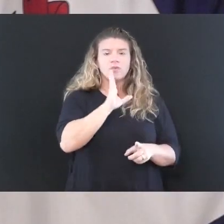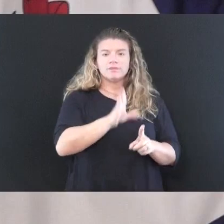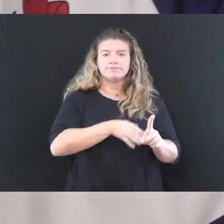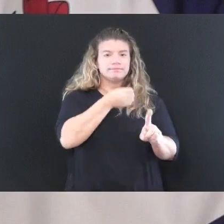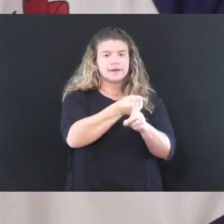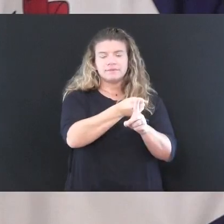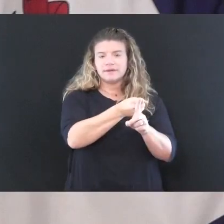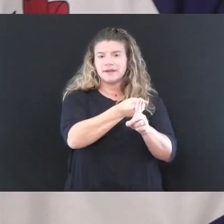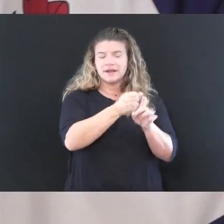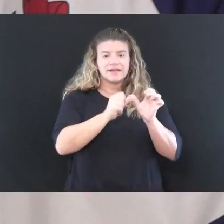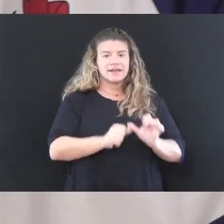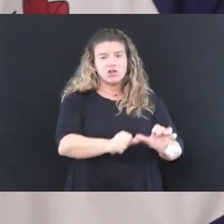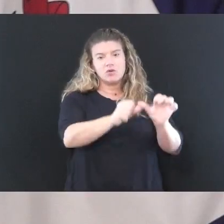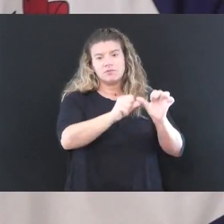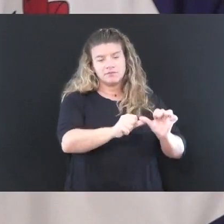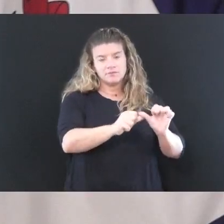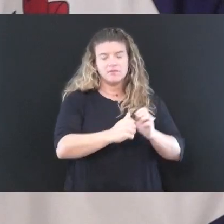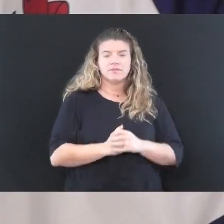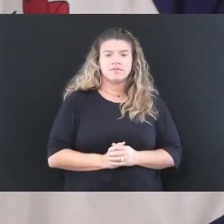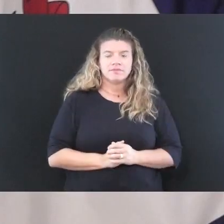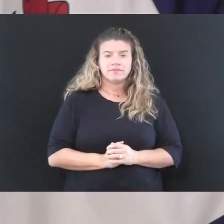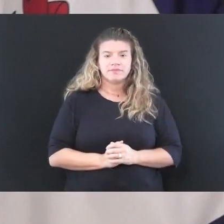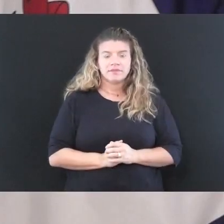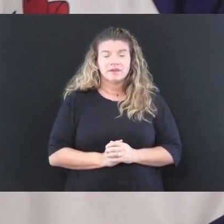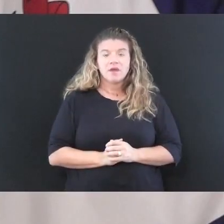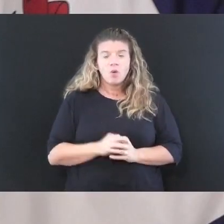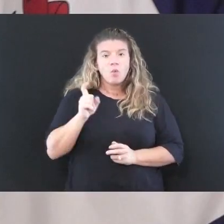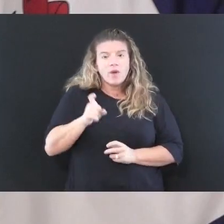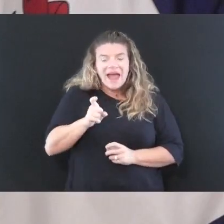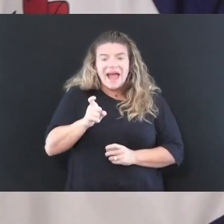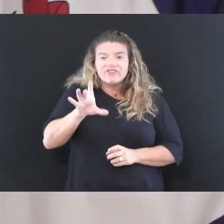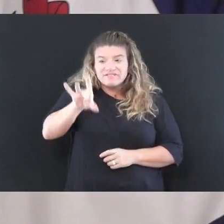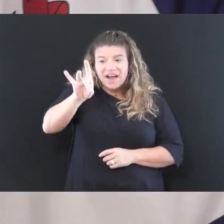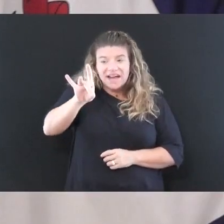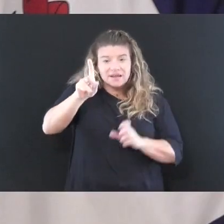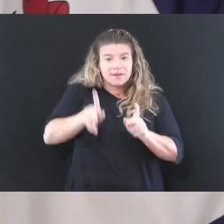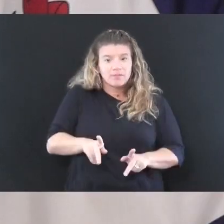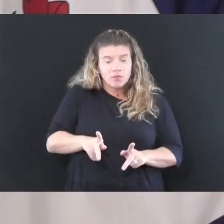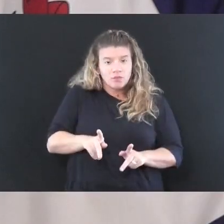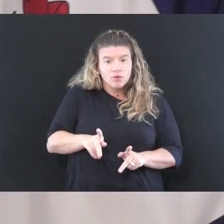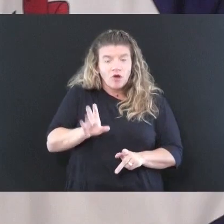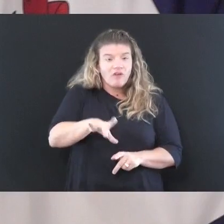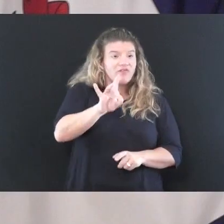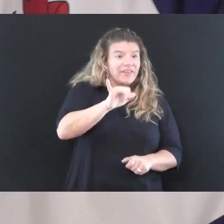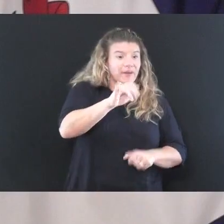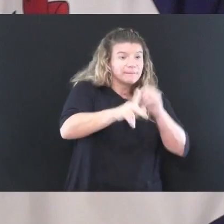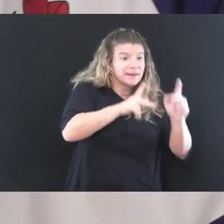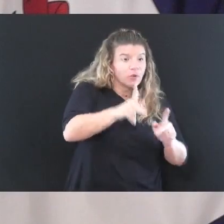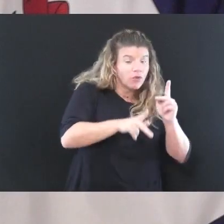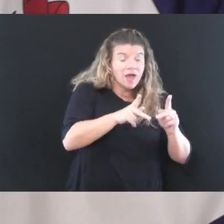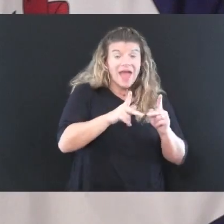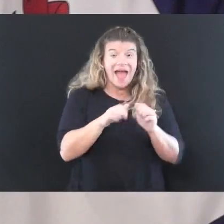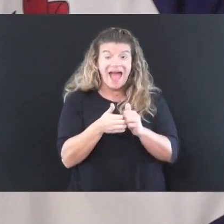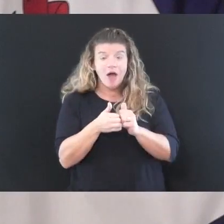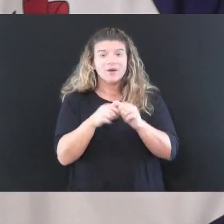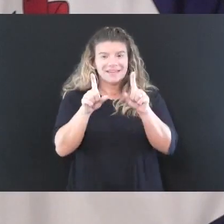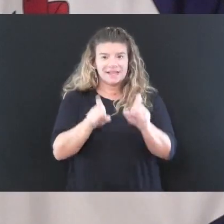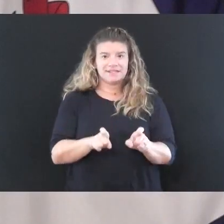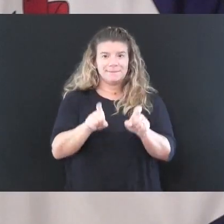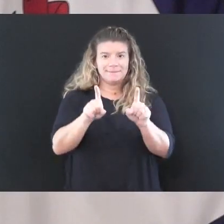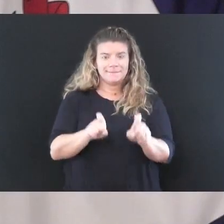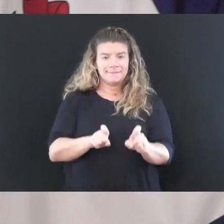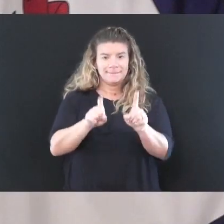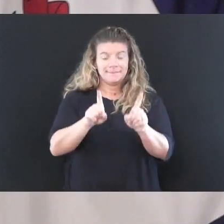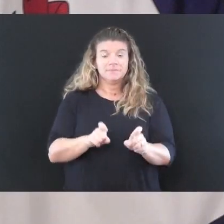us that issue. Now, how do we find that person or those people? Well, we got to test. And the